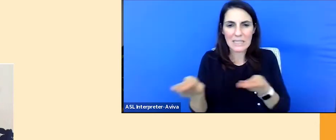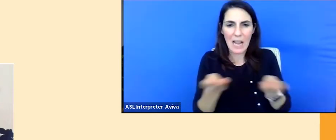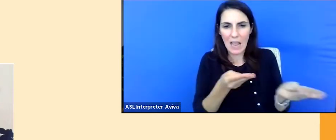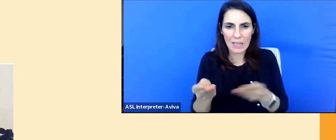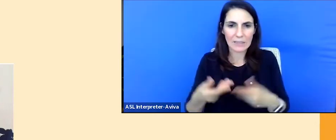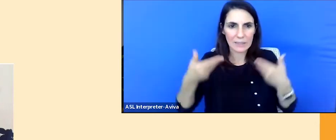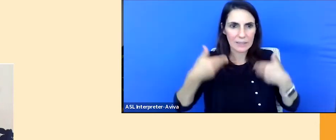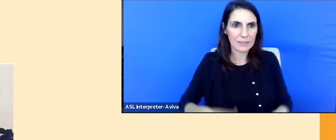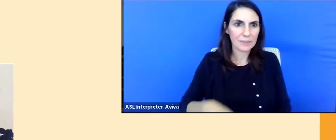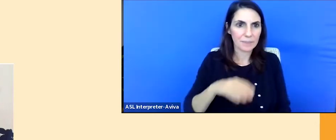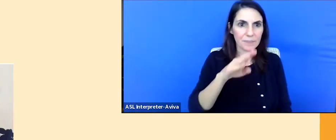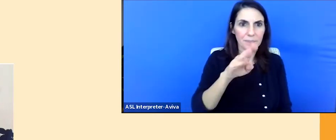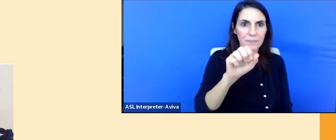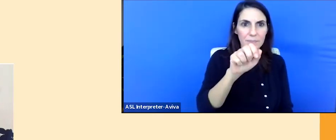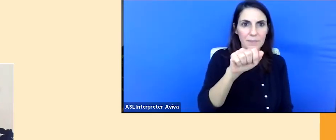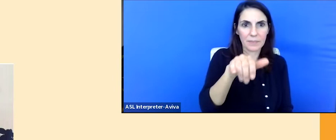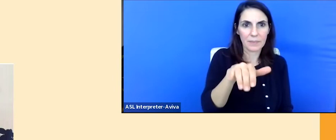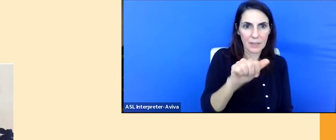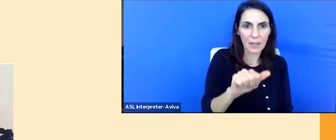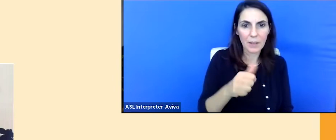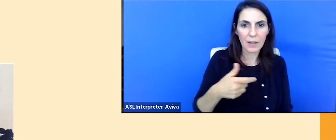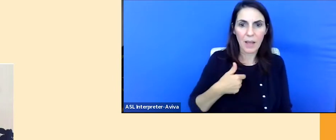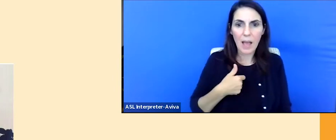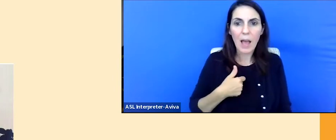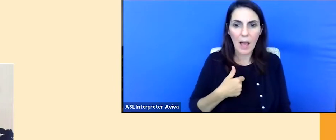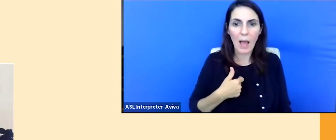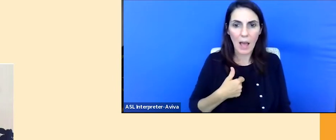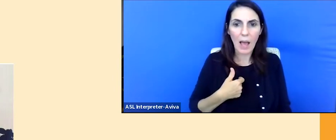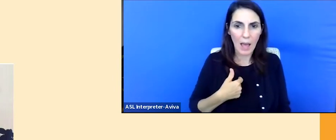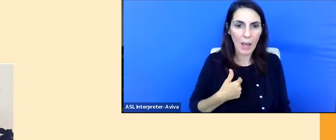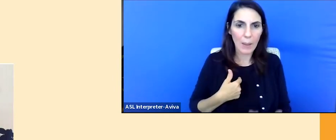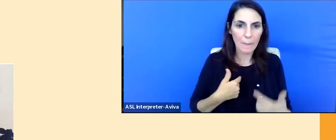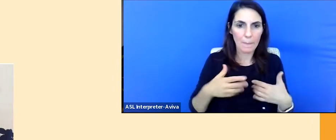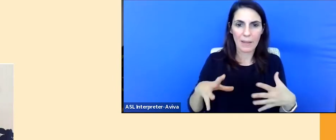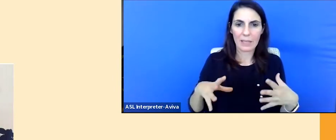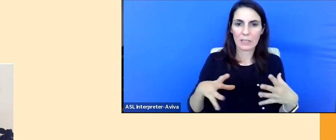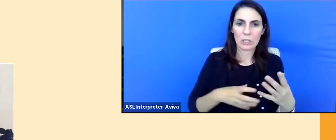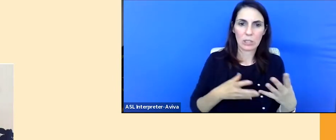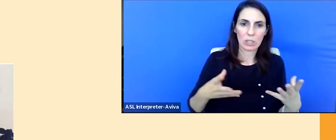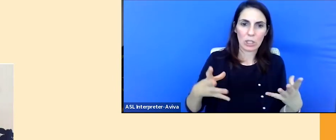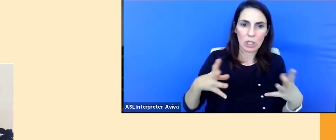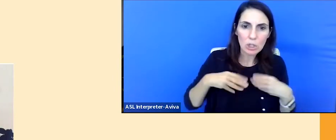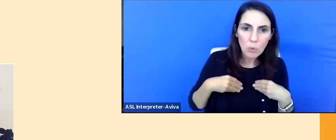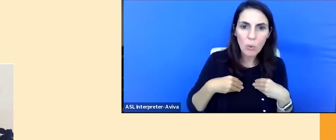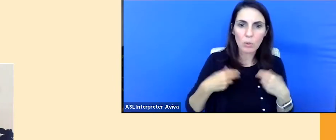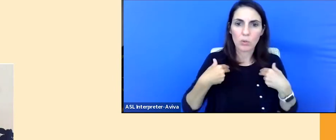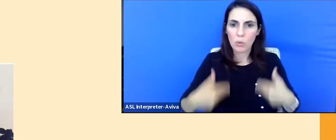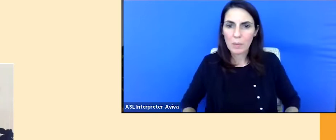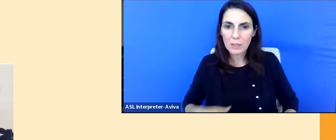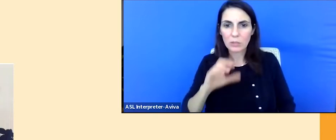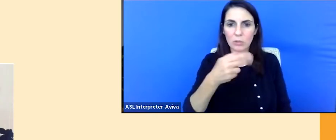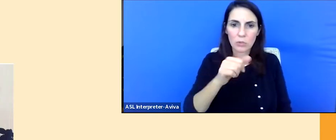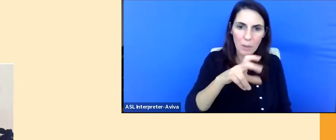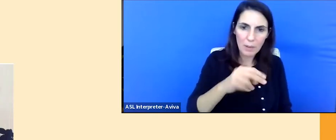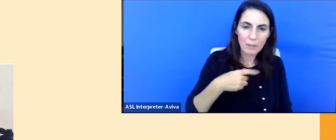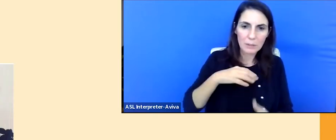Buell, and I am an endorsed humanist chaplain, a diversity, equity, and inclusion educator, a spiritual